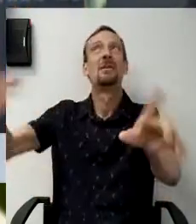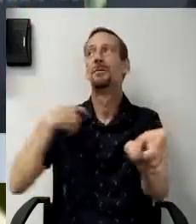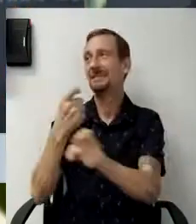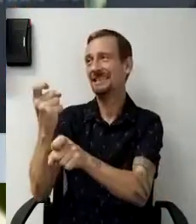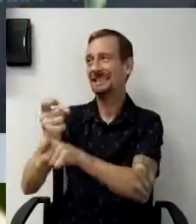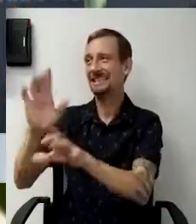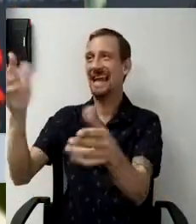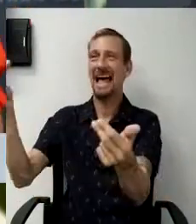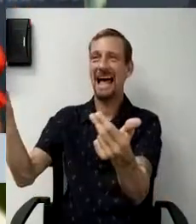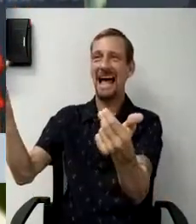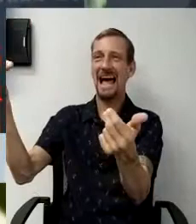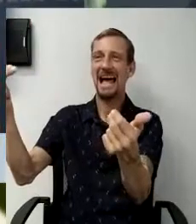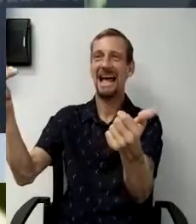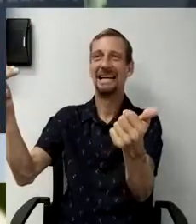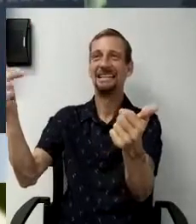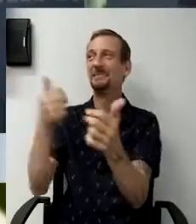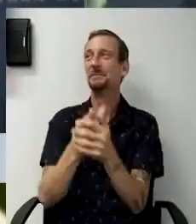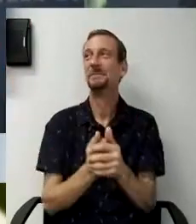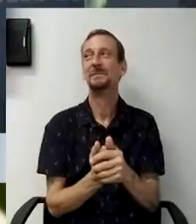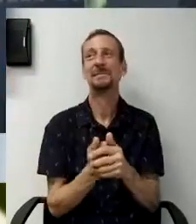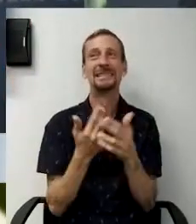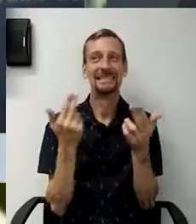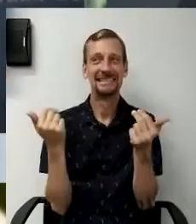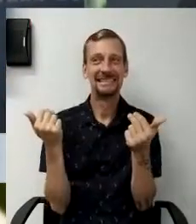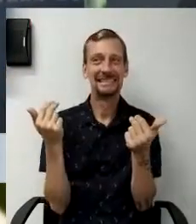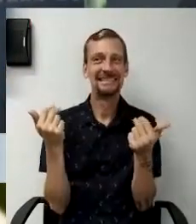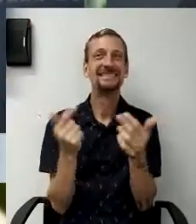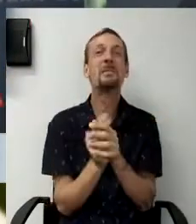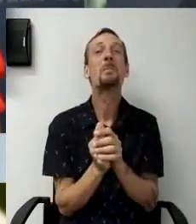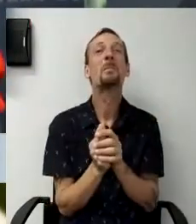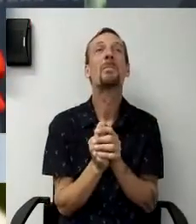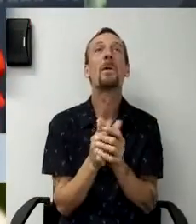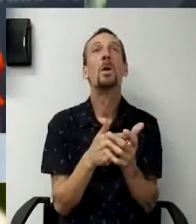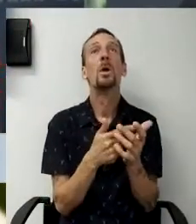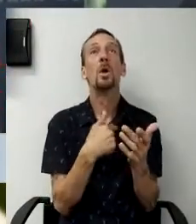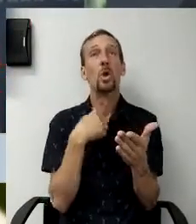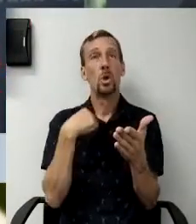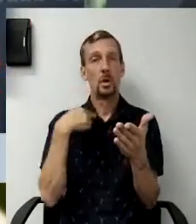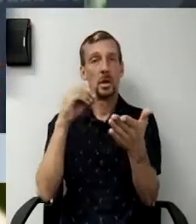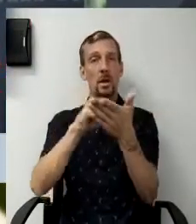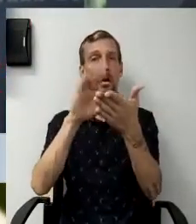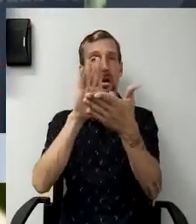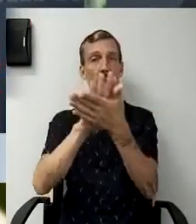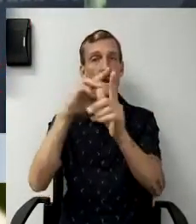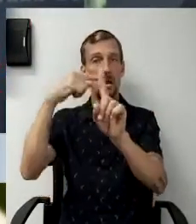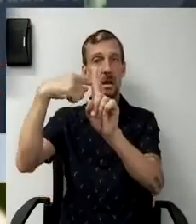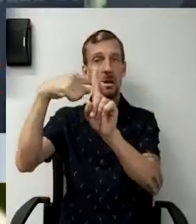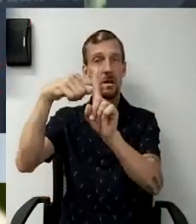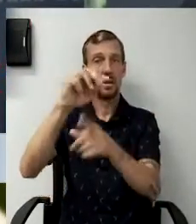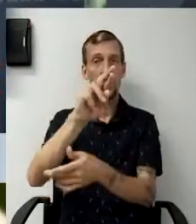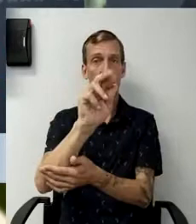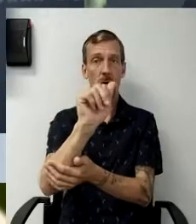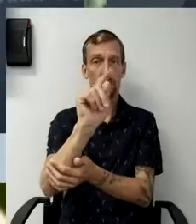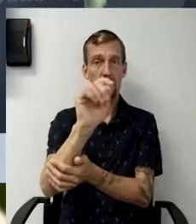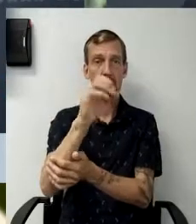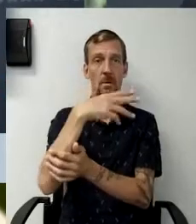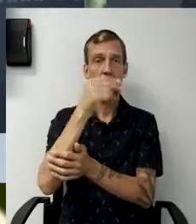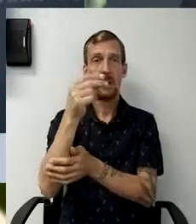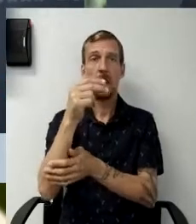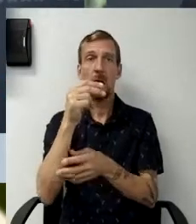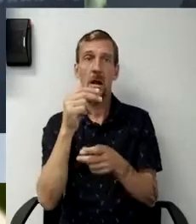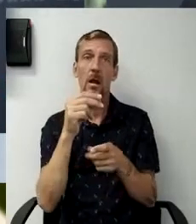Yeah. So we publish the positivity rate and